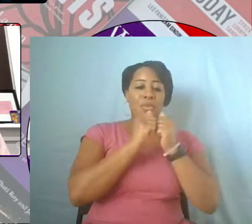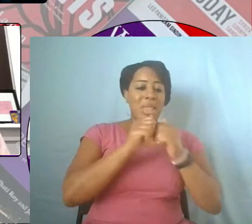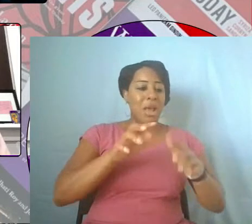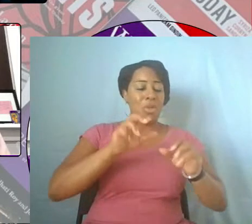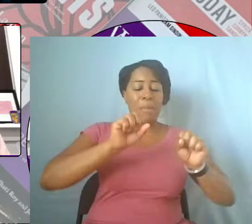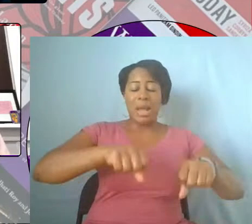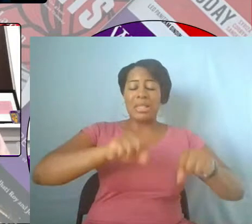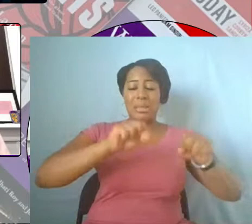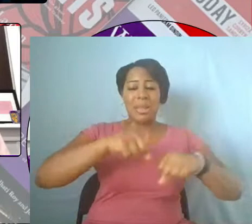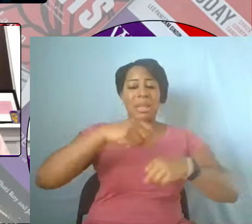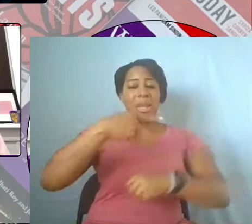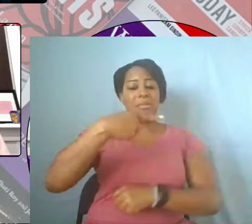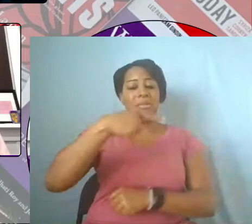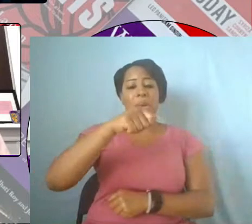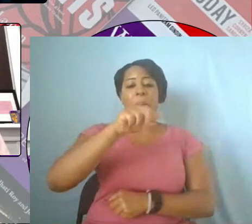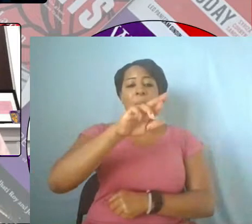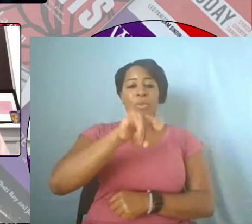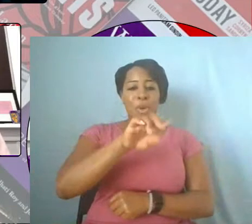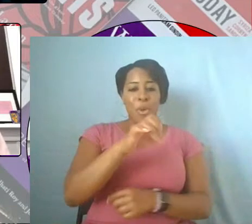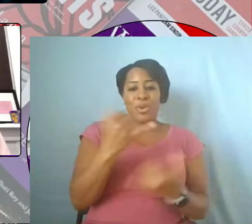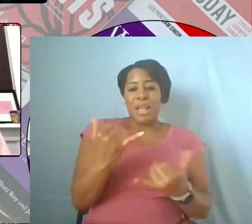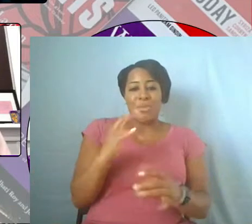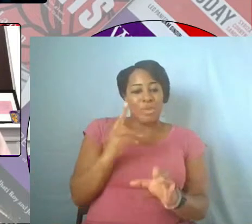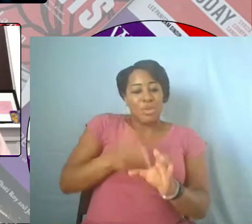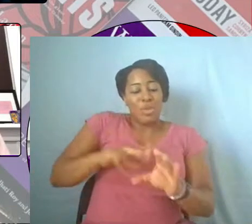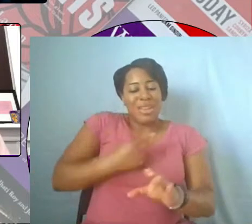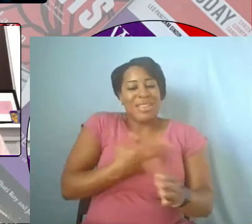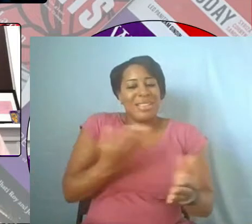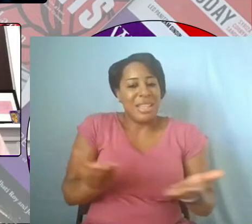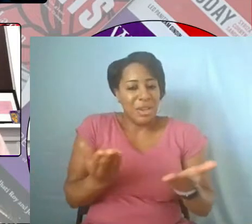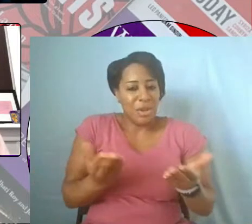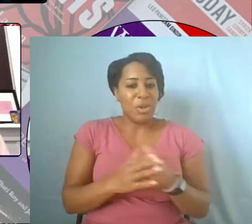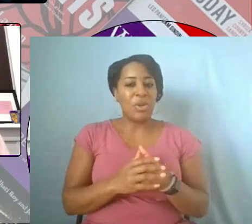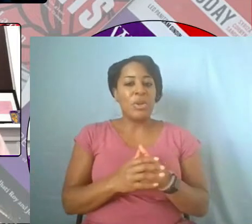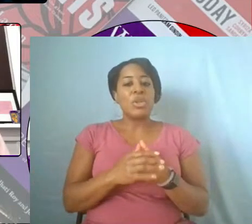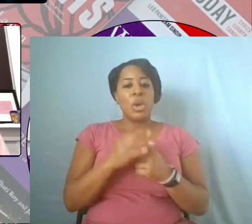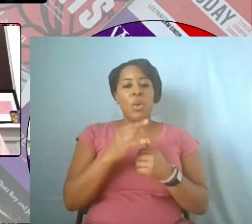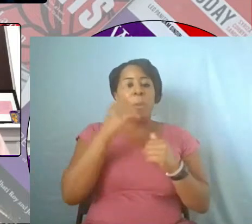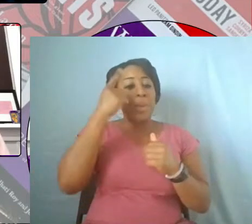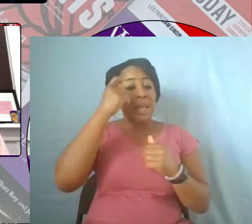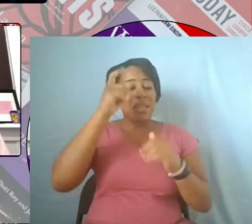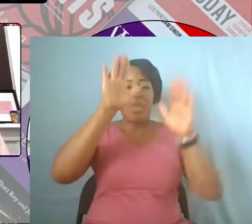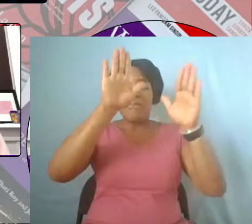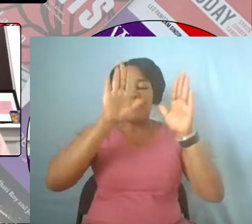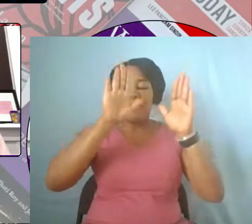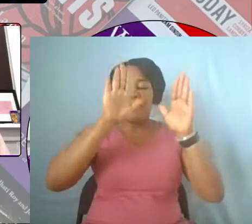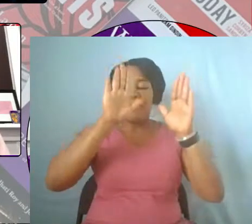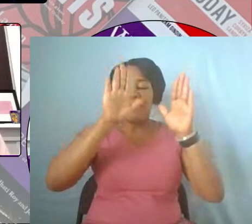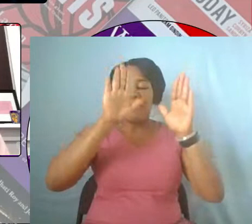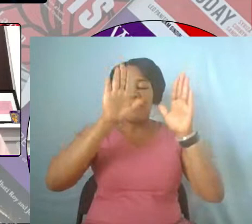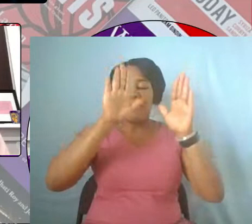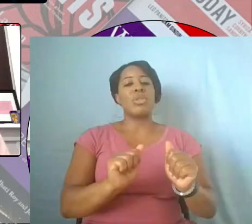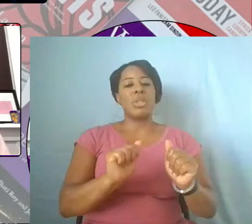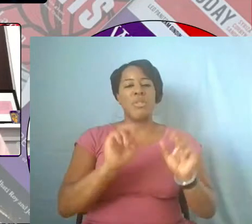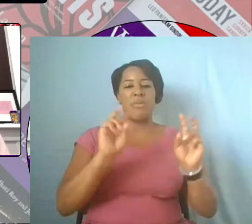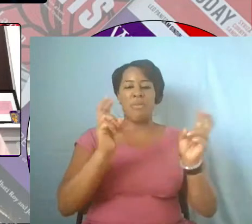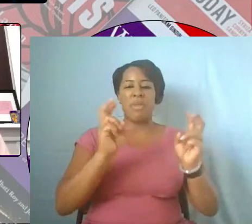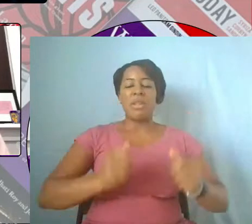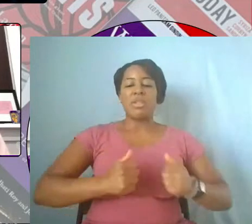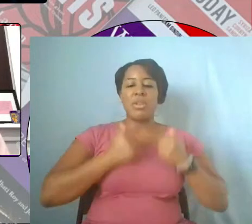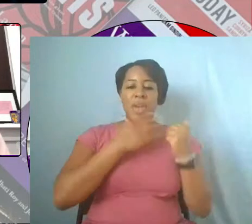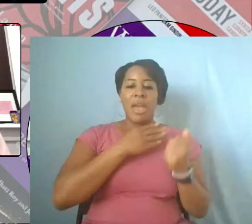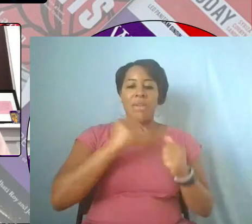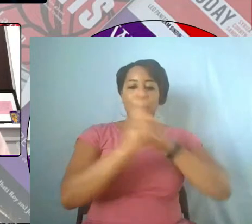joining us here. So through the phenomenal efforts of Survived and Punished, she was able to